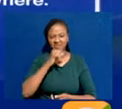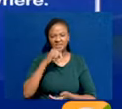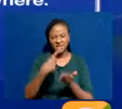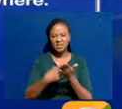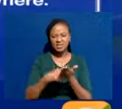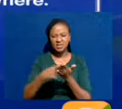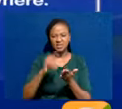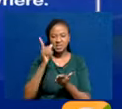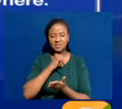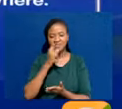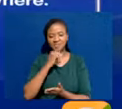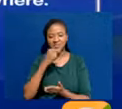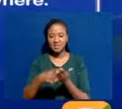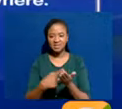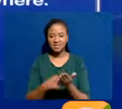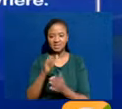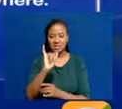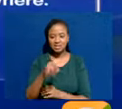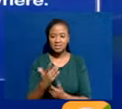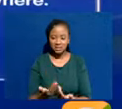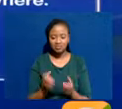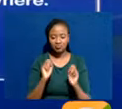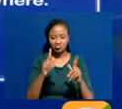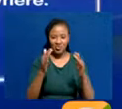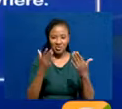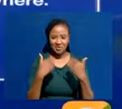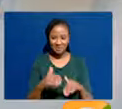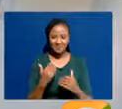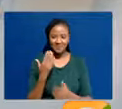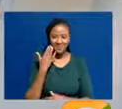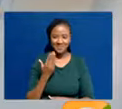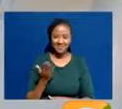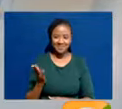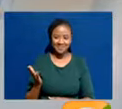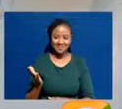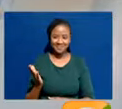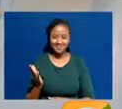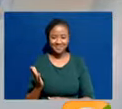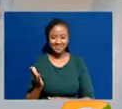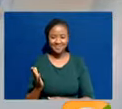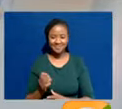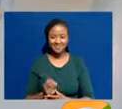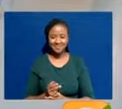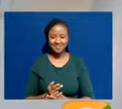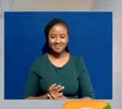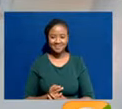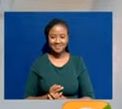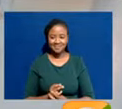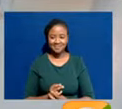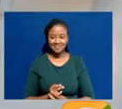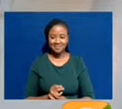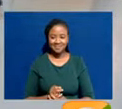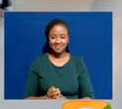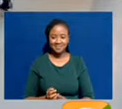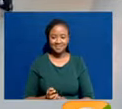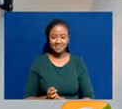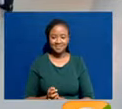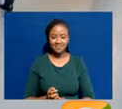that. They'll also soon be selling meat, roasted maize at Parliament. They are everywhere. Oh, we talked about that, okay. Yeah.